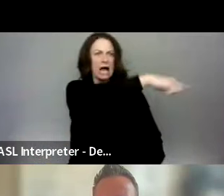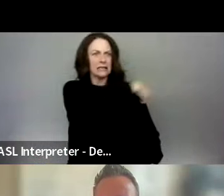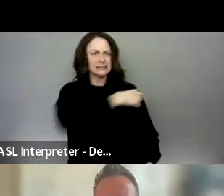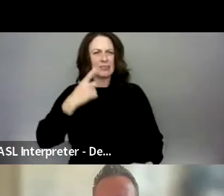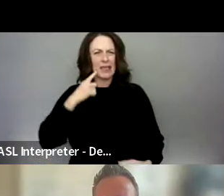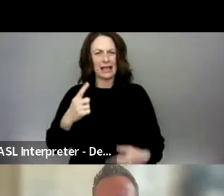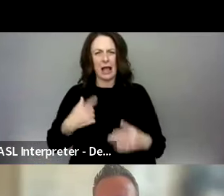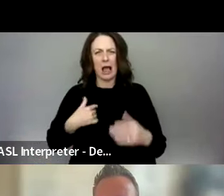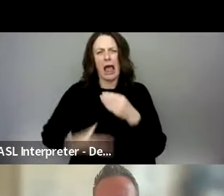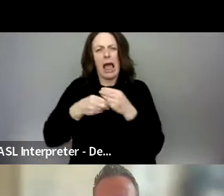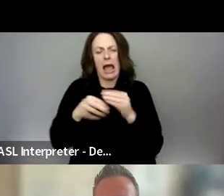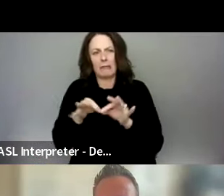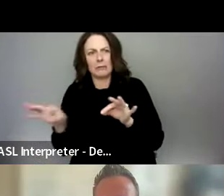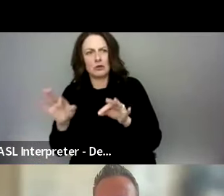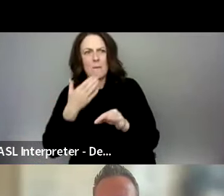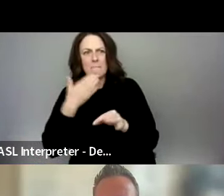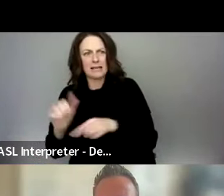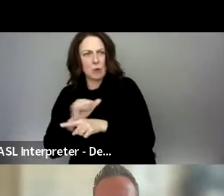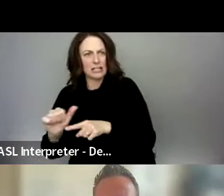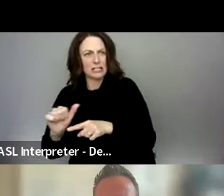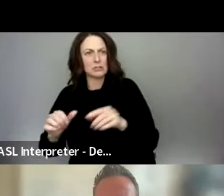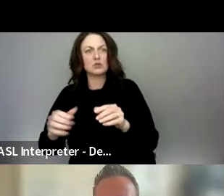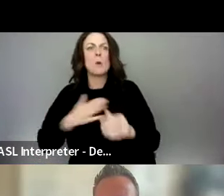I would like that added to our best practices in general.